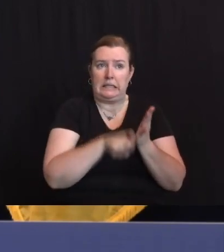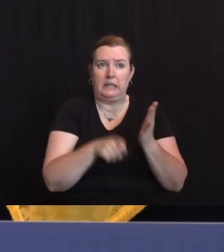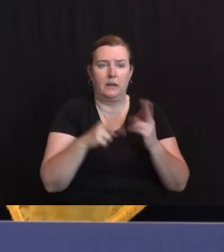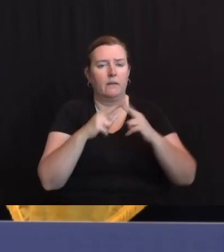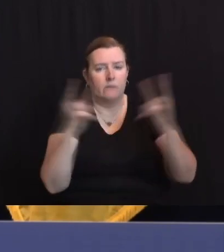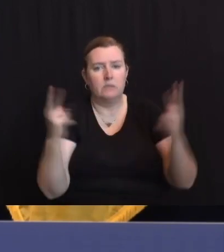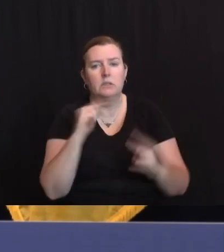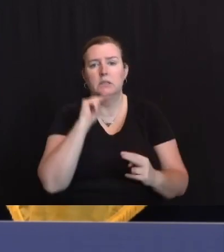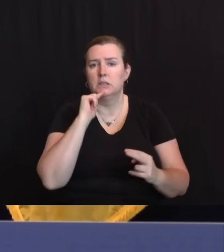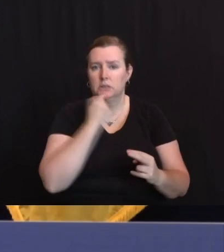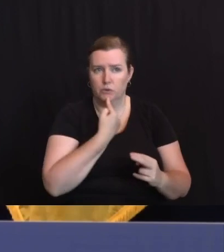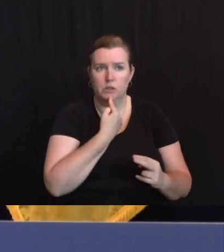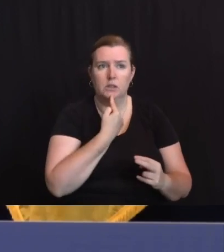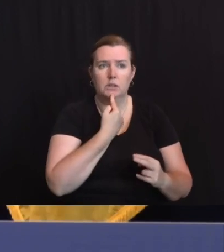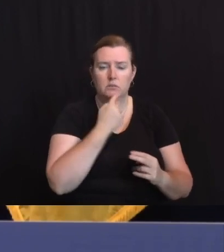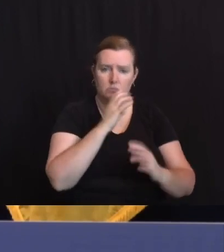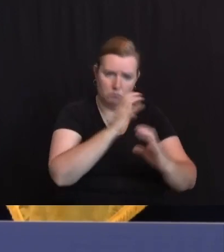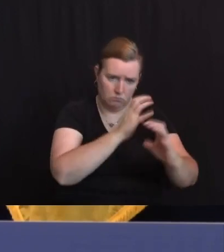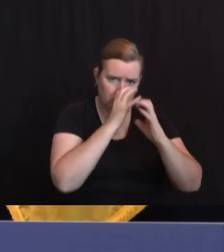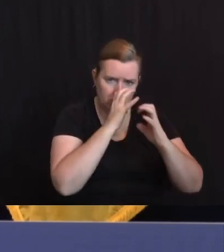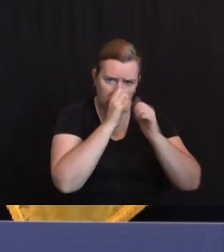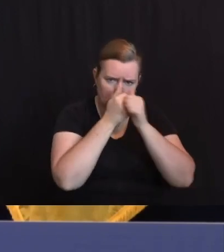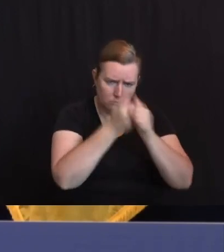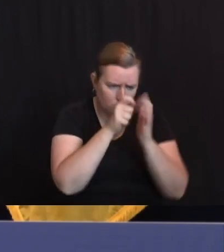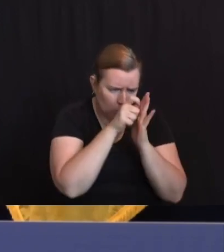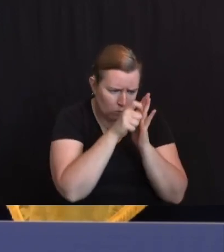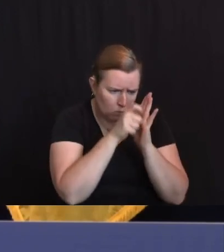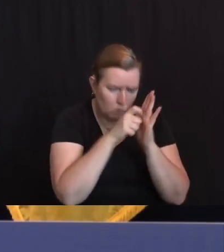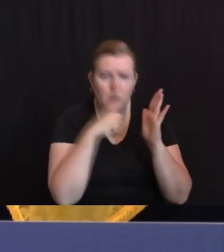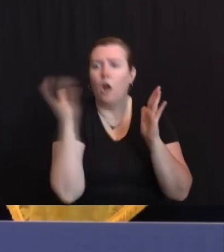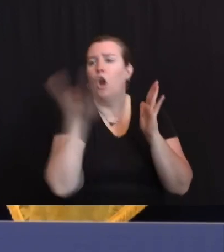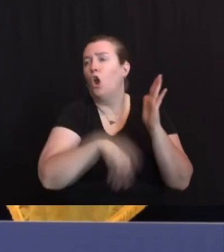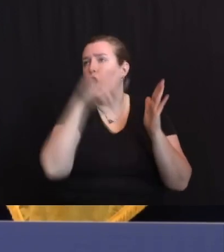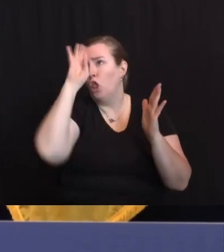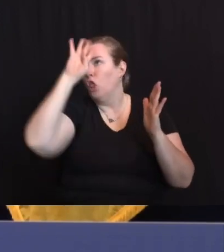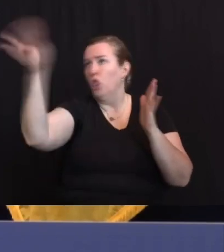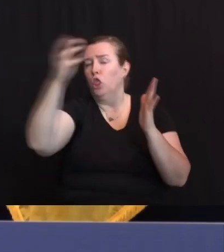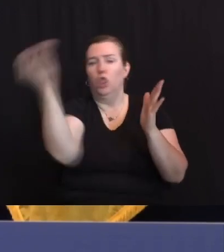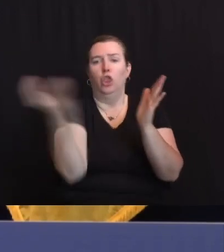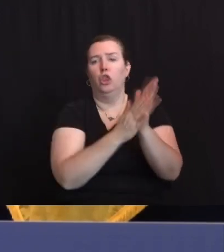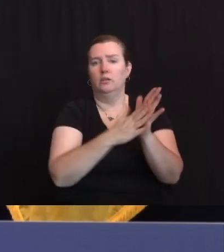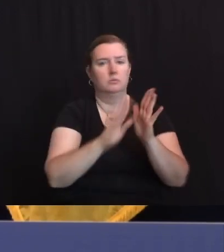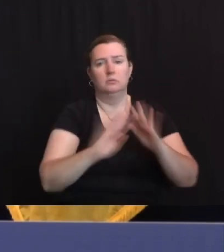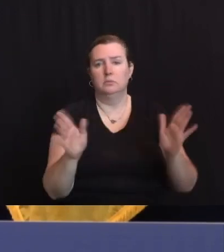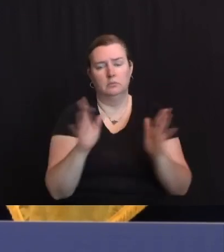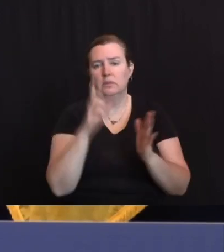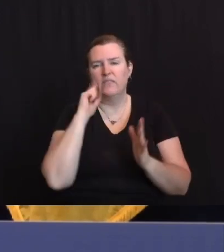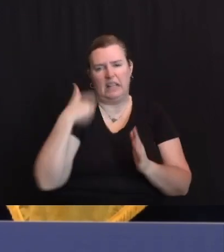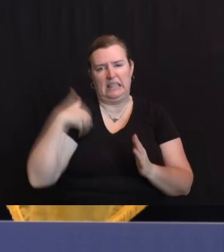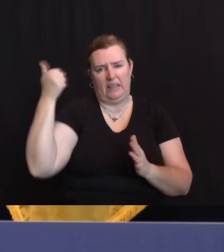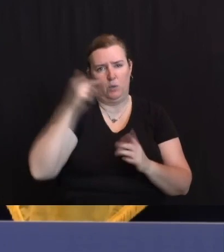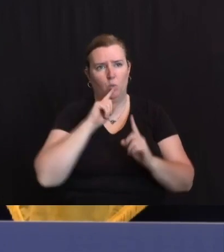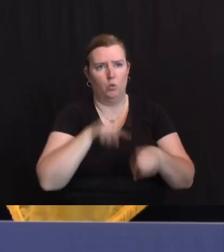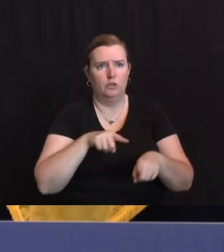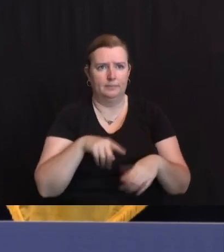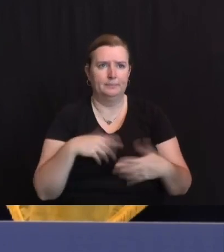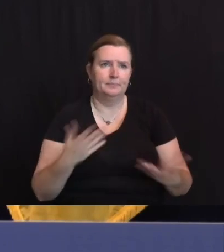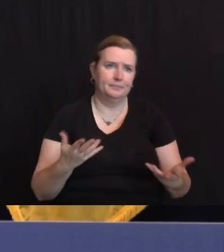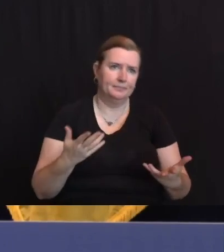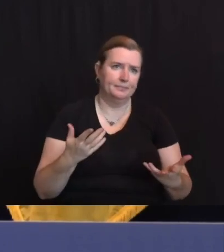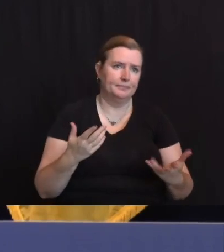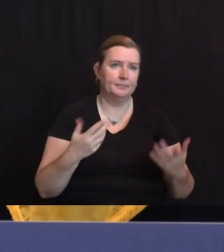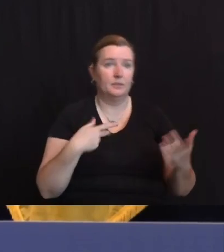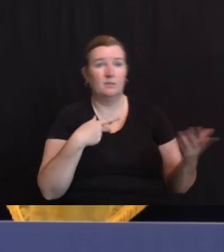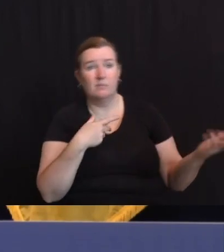mean, a lot of these are executive orders by me. Some of them are Pat on his own or Pat and I together. Many of them are